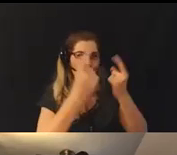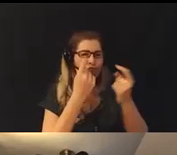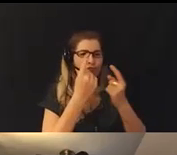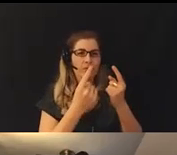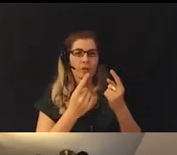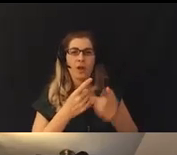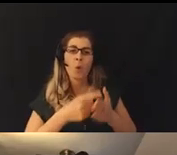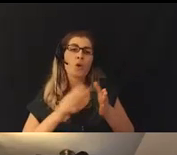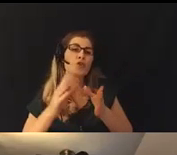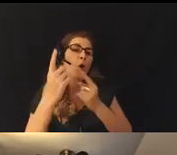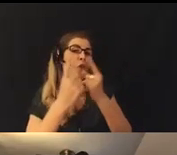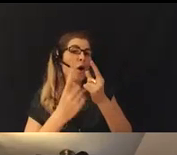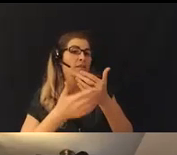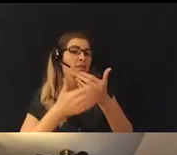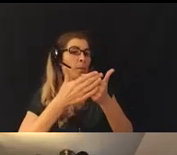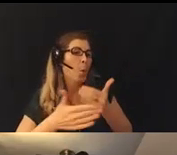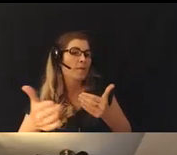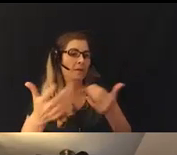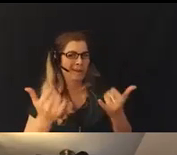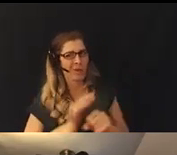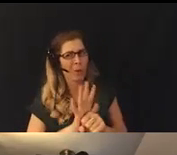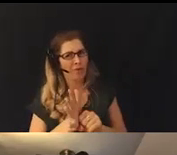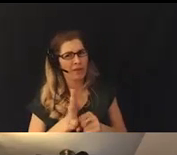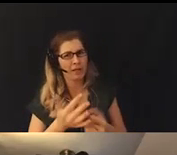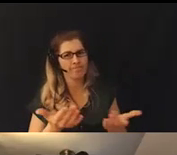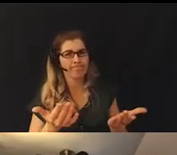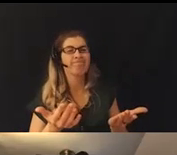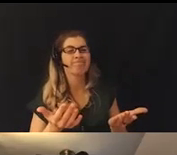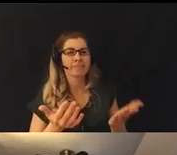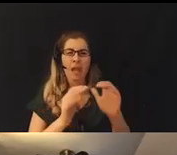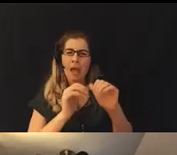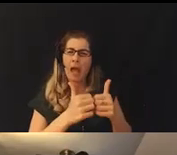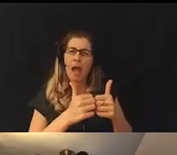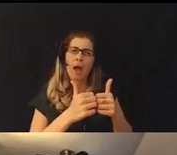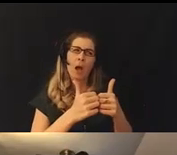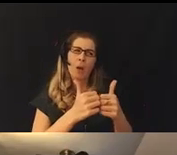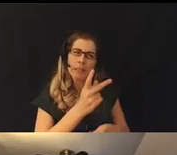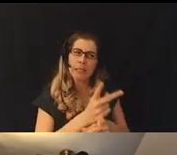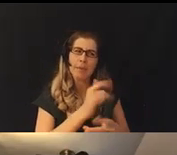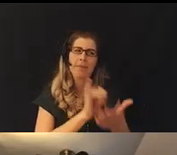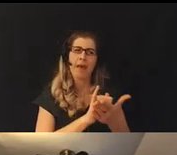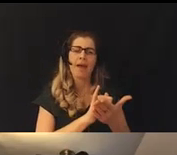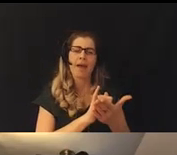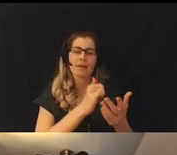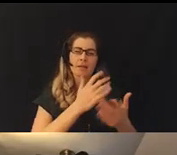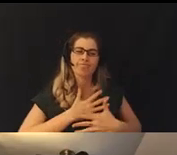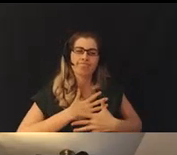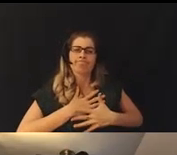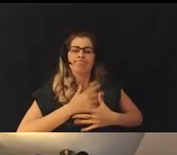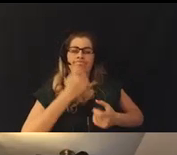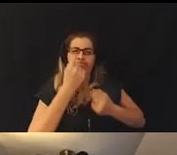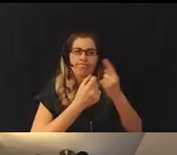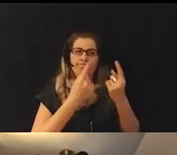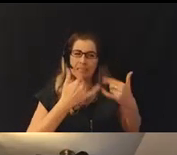moving forward in the era that we're in right now to extend that and to make sure that empathy and presence is still